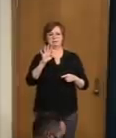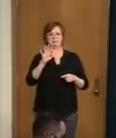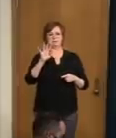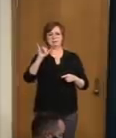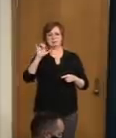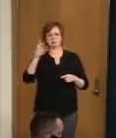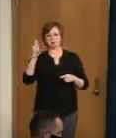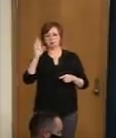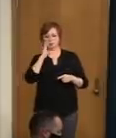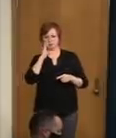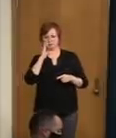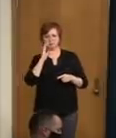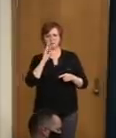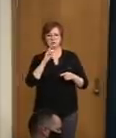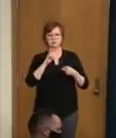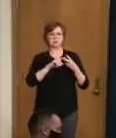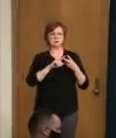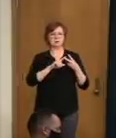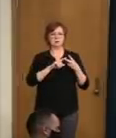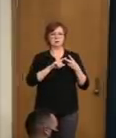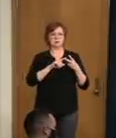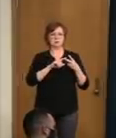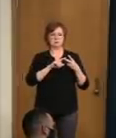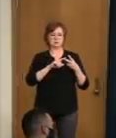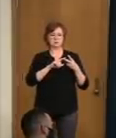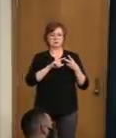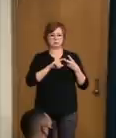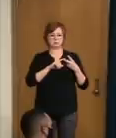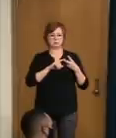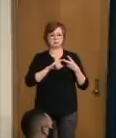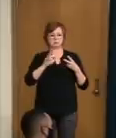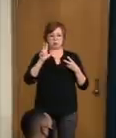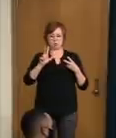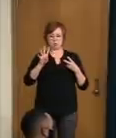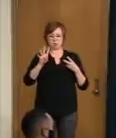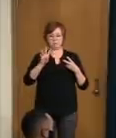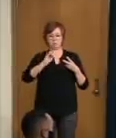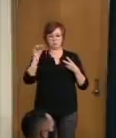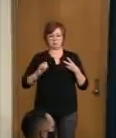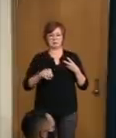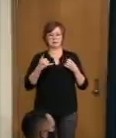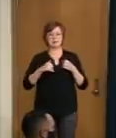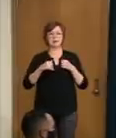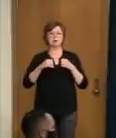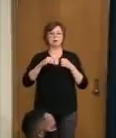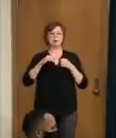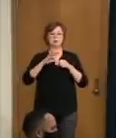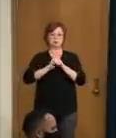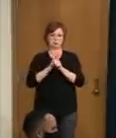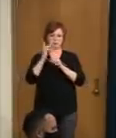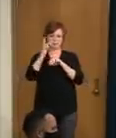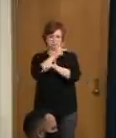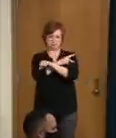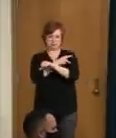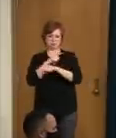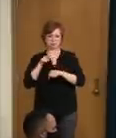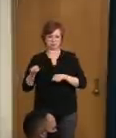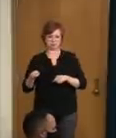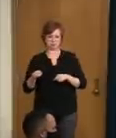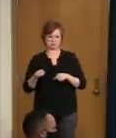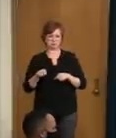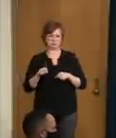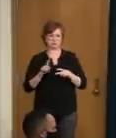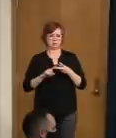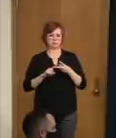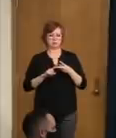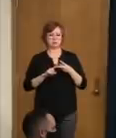capacity, and about 34% of the current ICU beds are taken up with COVID patients. And as I said before to Arthur's question, we do have